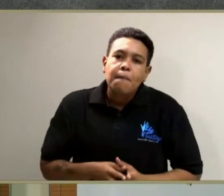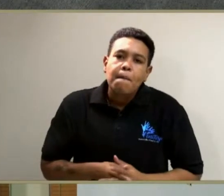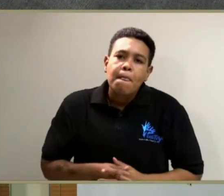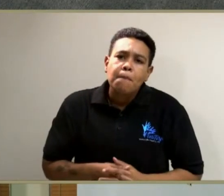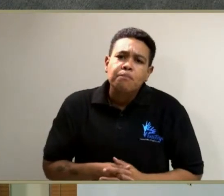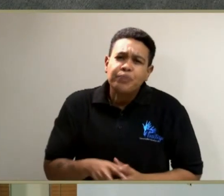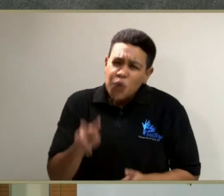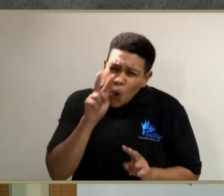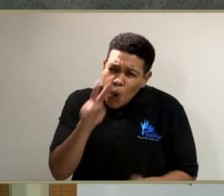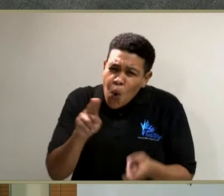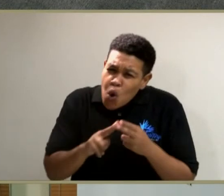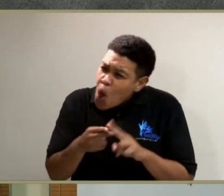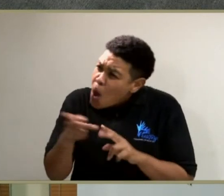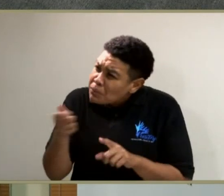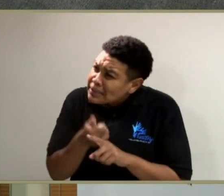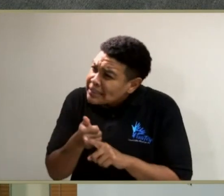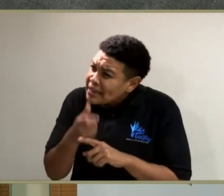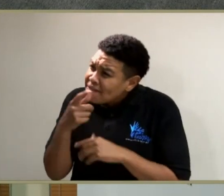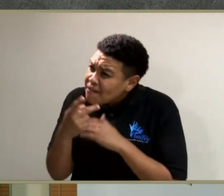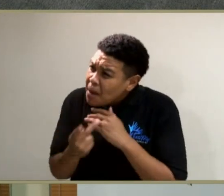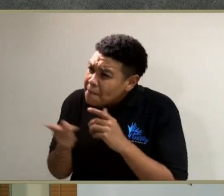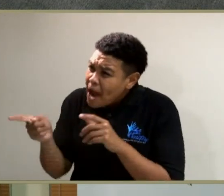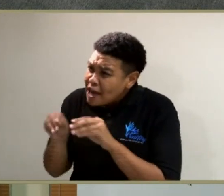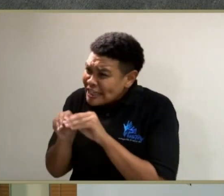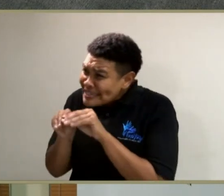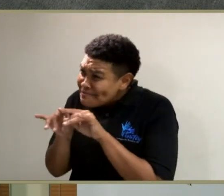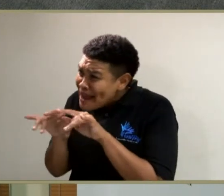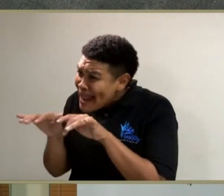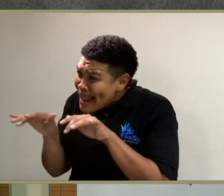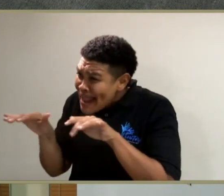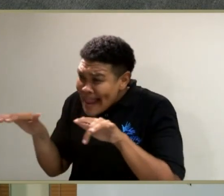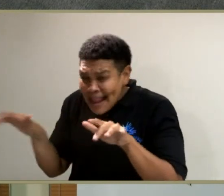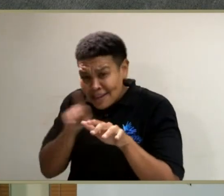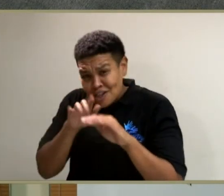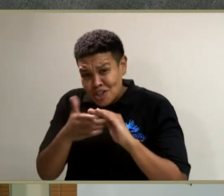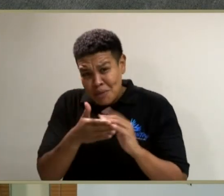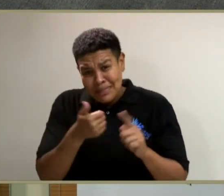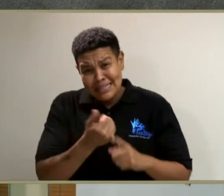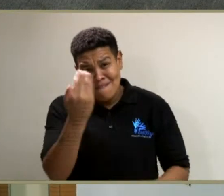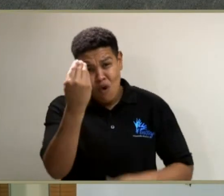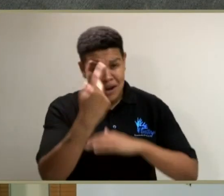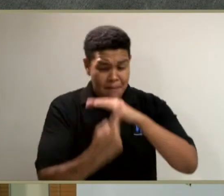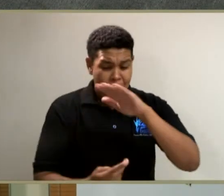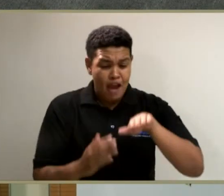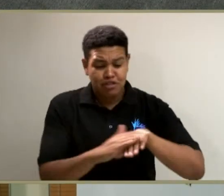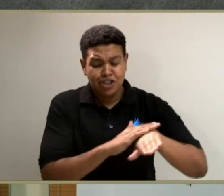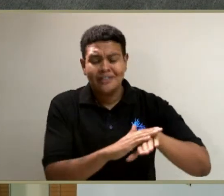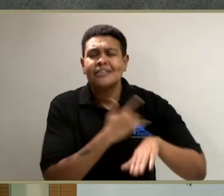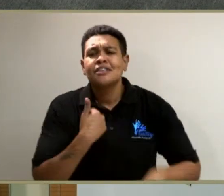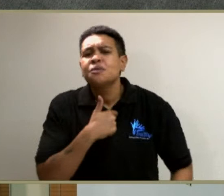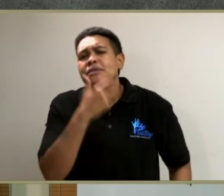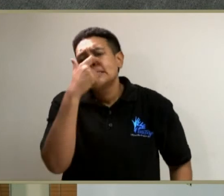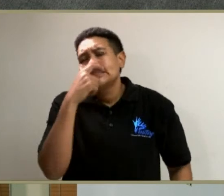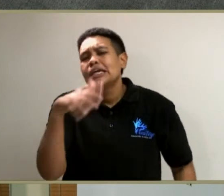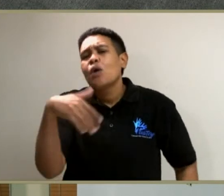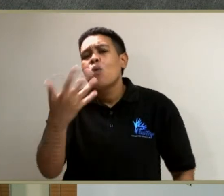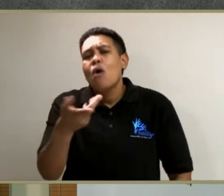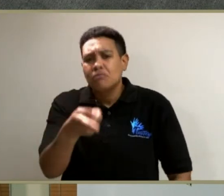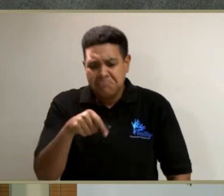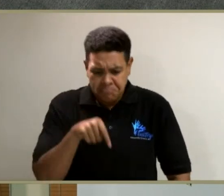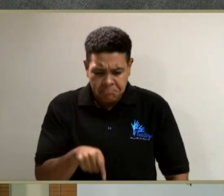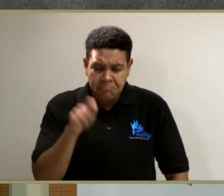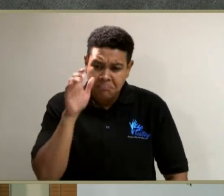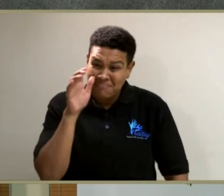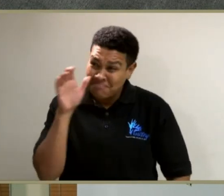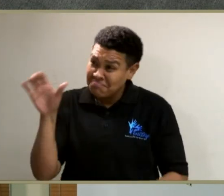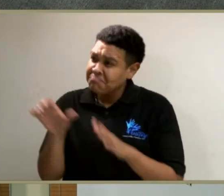When we look at the numbers in the parishes across the island, the 14 parishes, we see that the